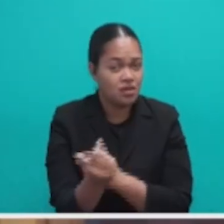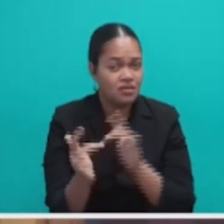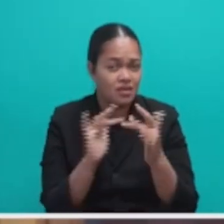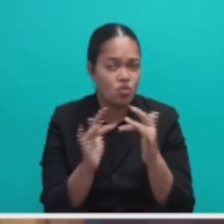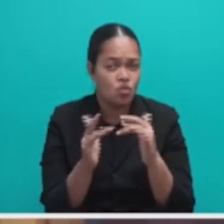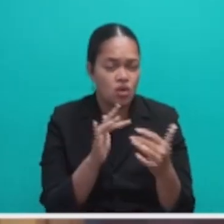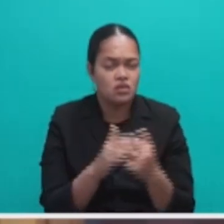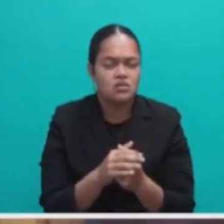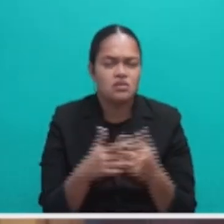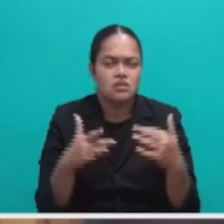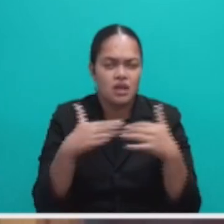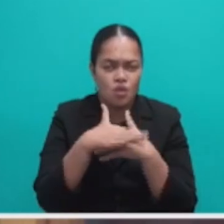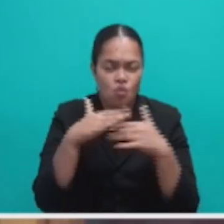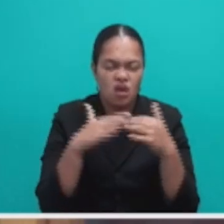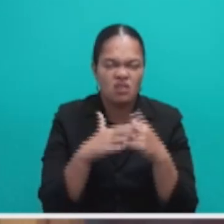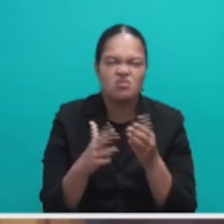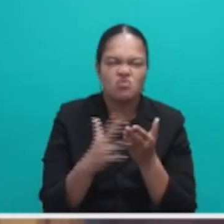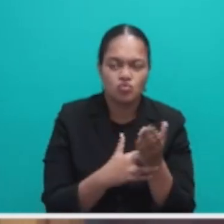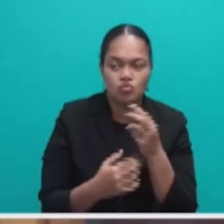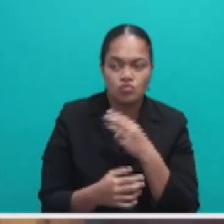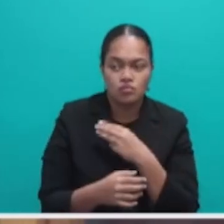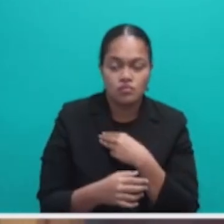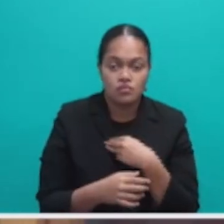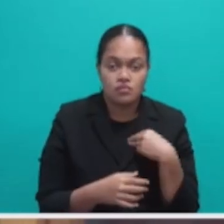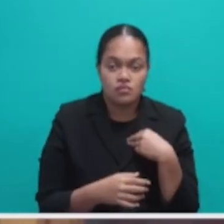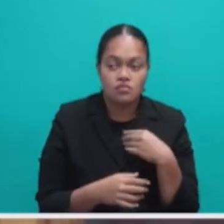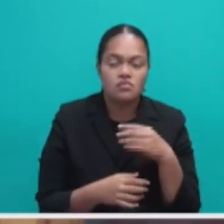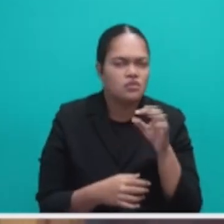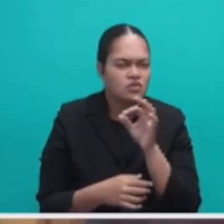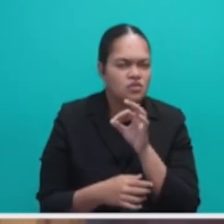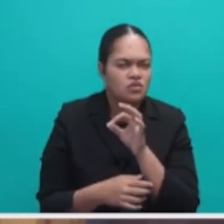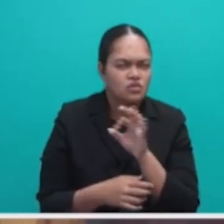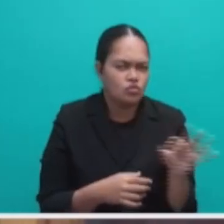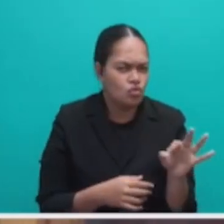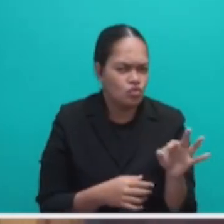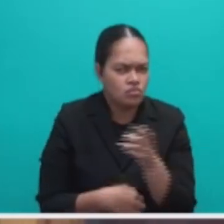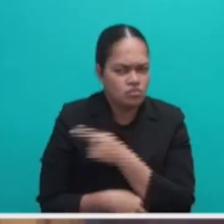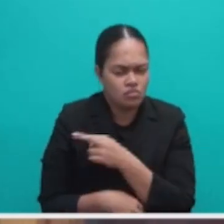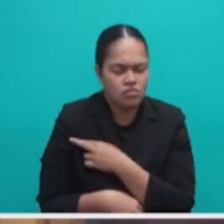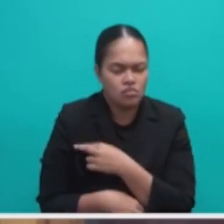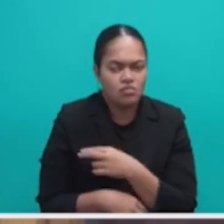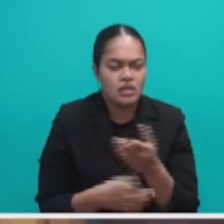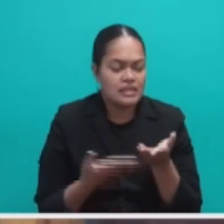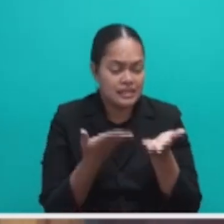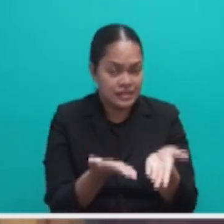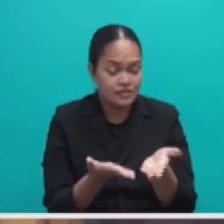with impunity under the previous administration is quite irresponsible, given the hard